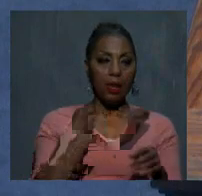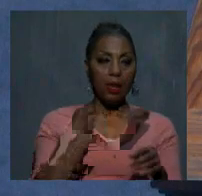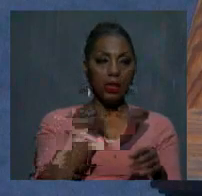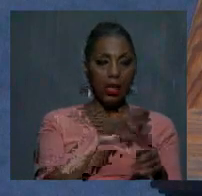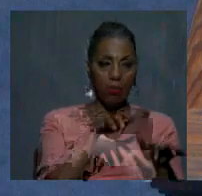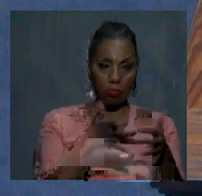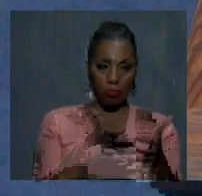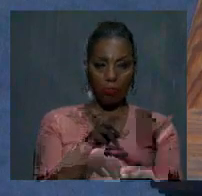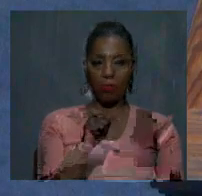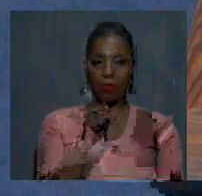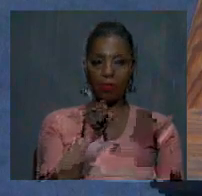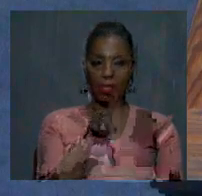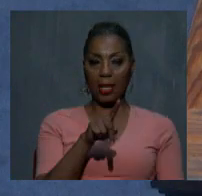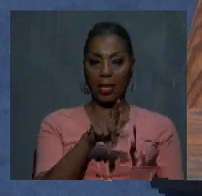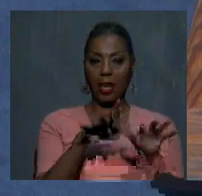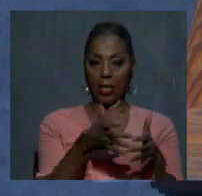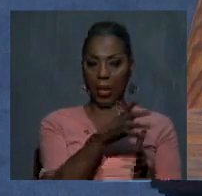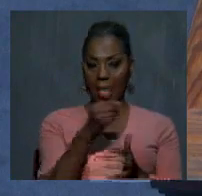as well as